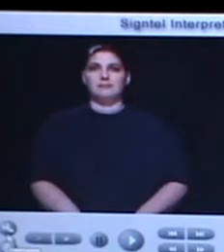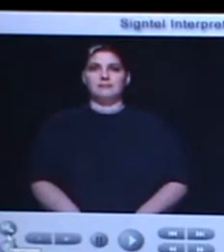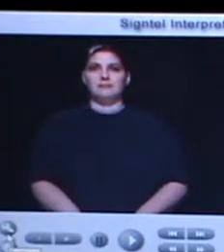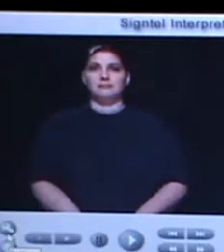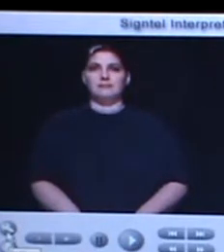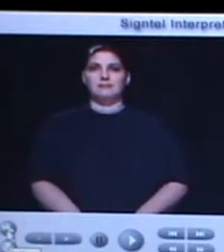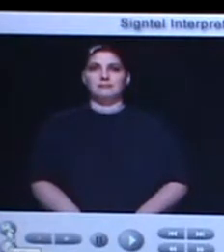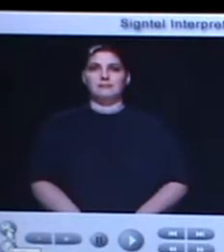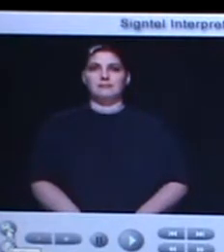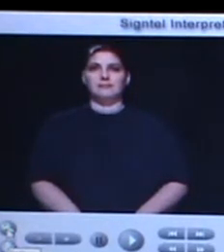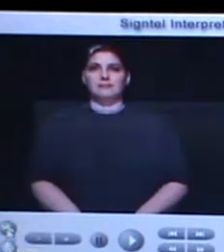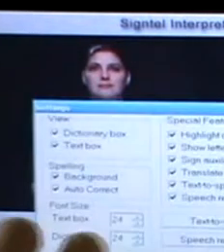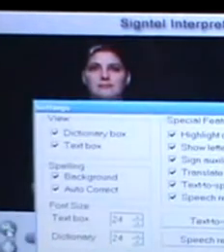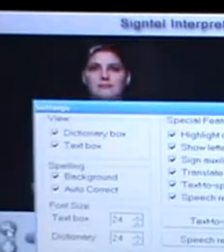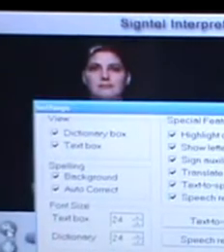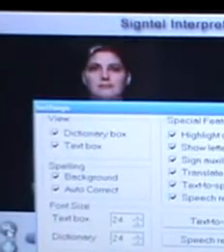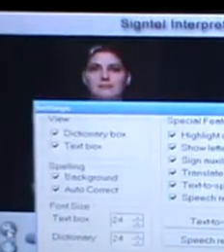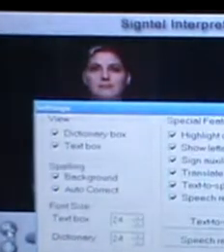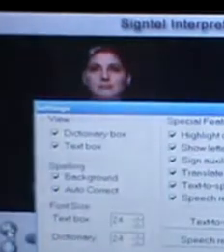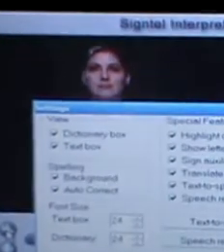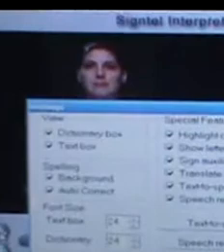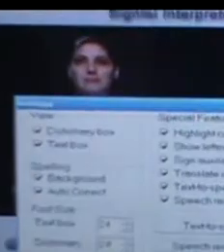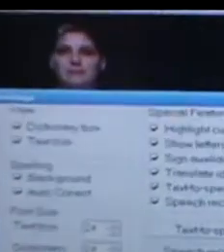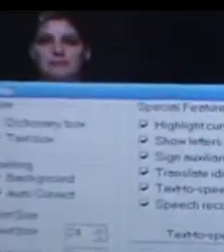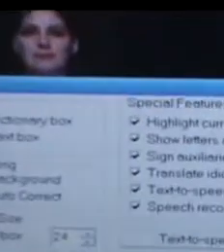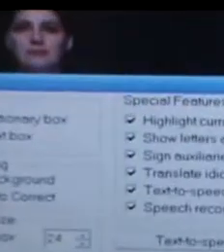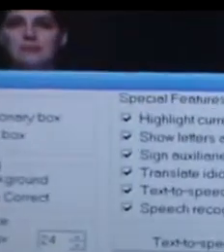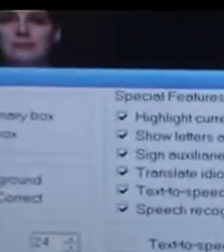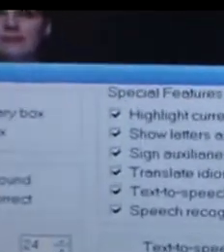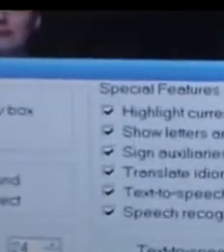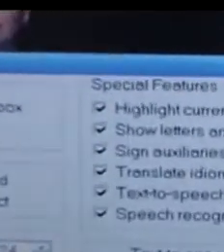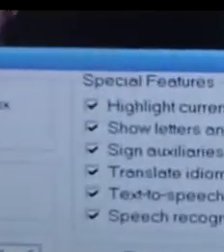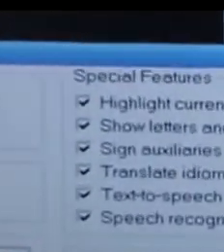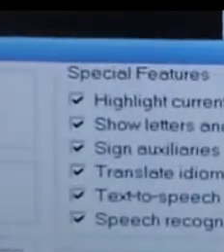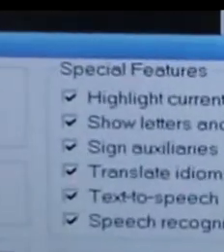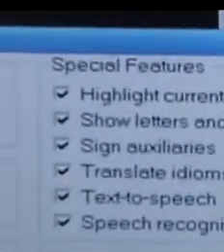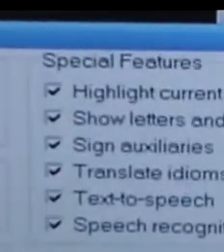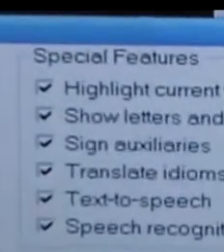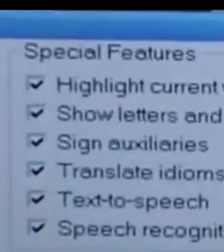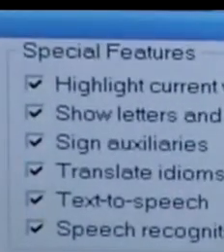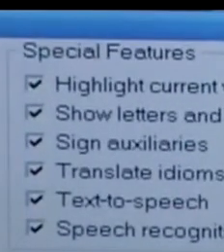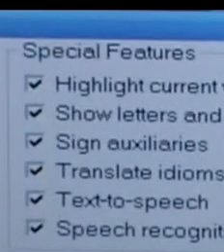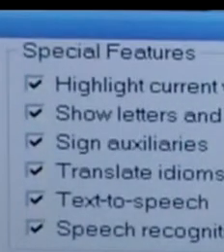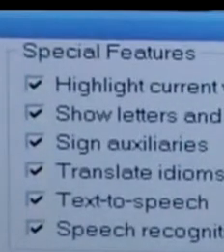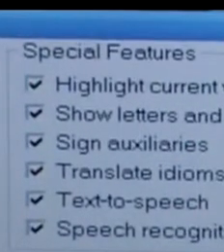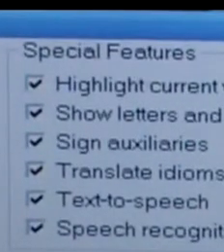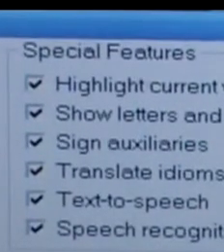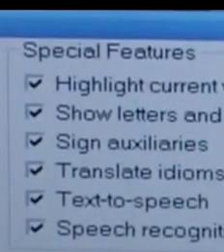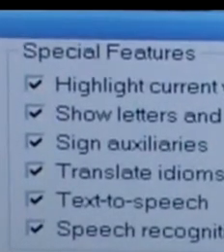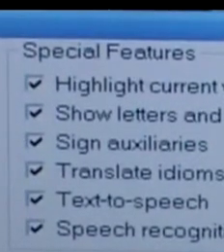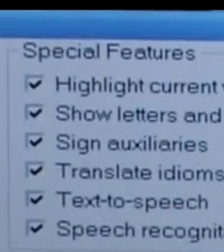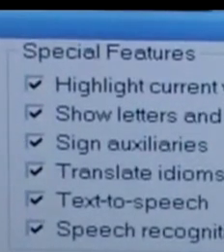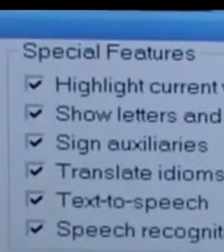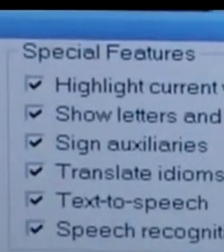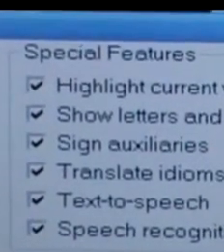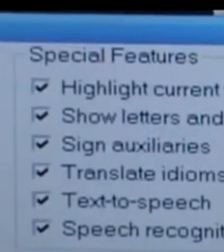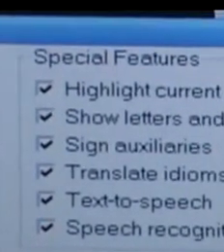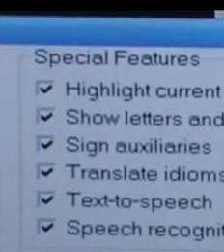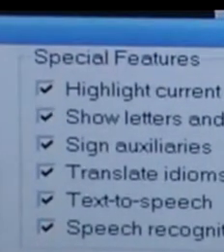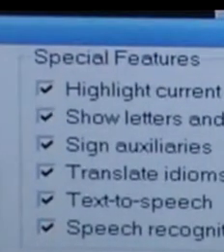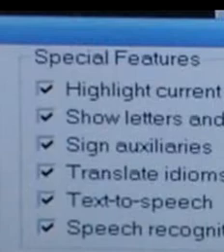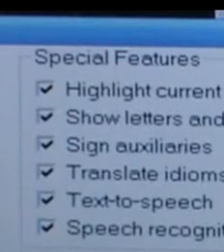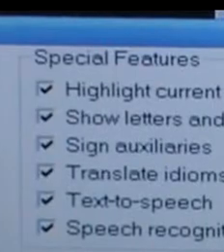toolbox right here on the left, we are able to make changes necessary and desired and create